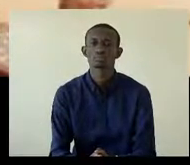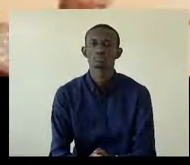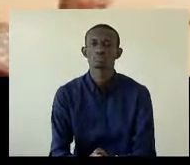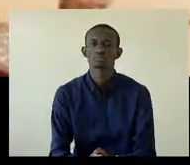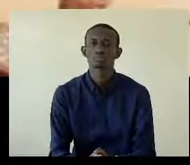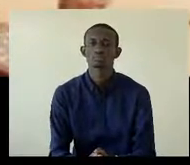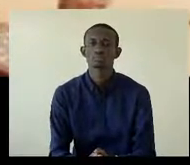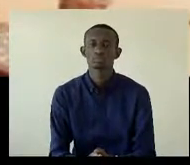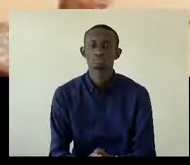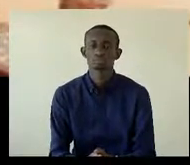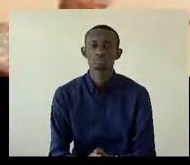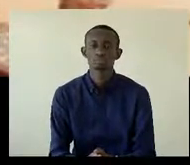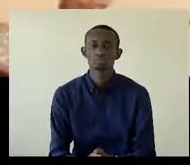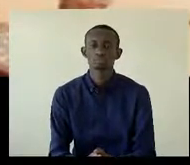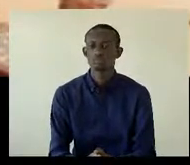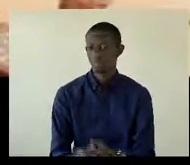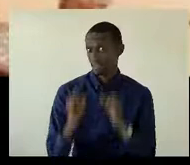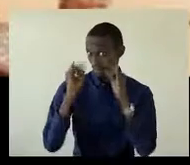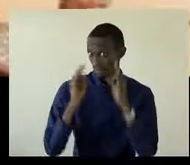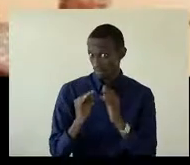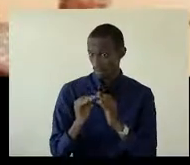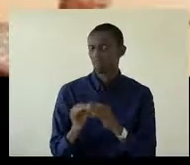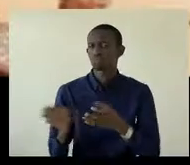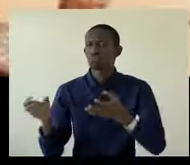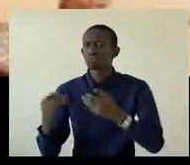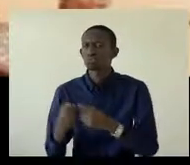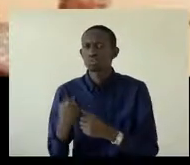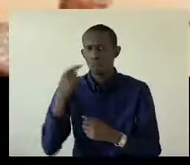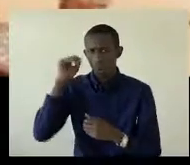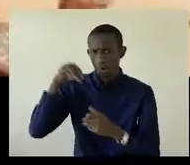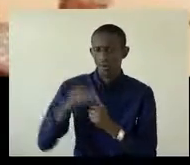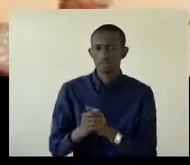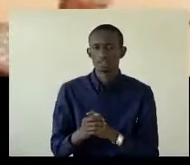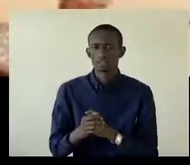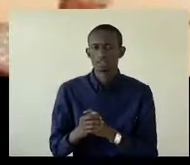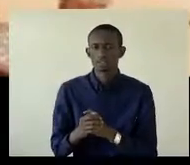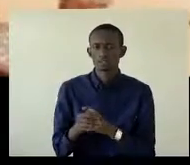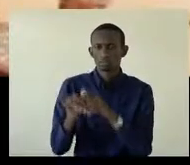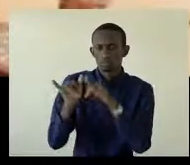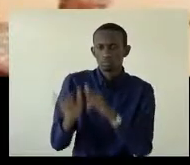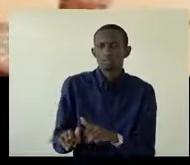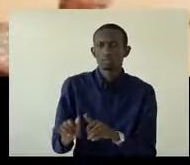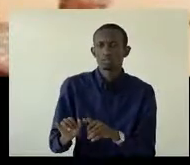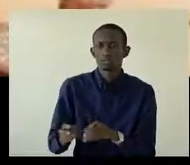When components appear to be in fixed forms,